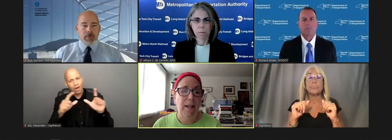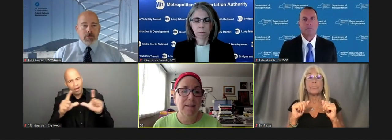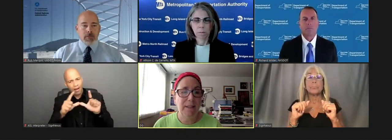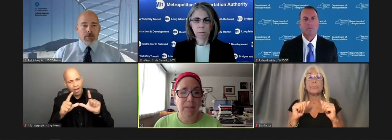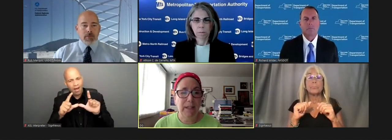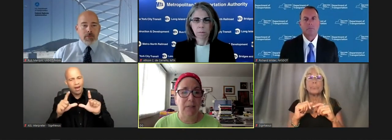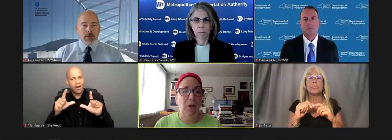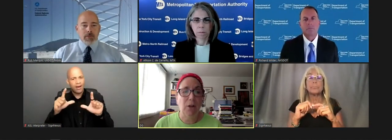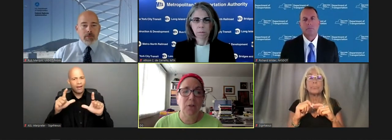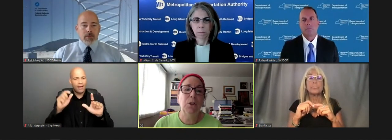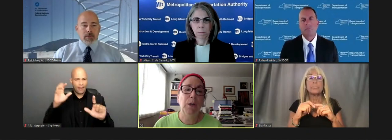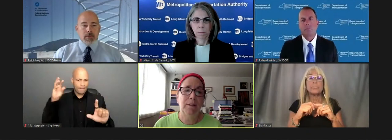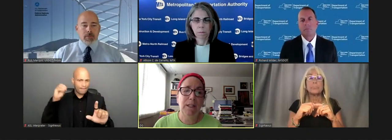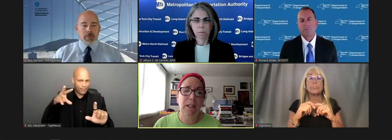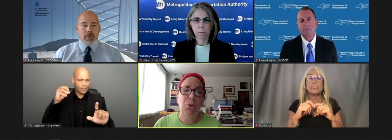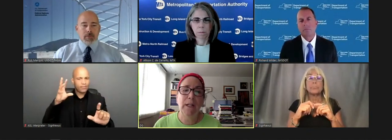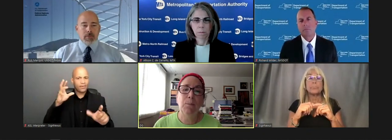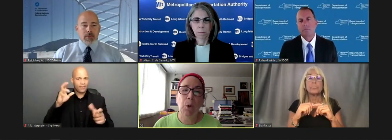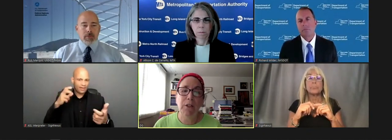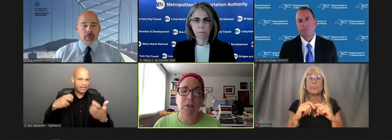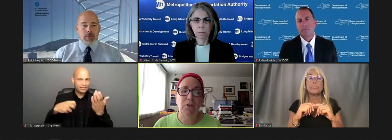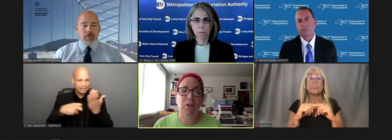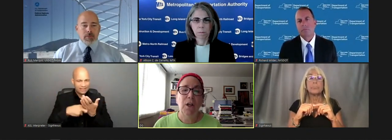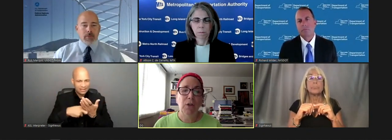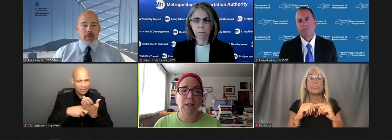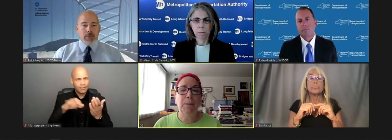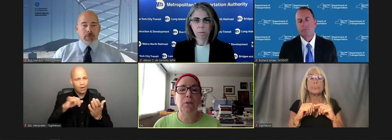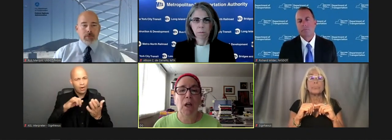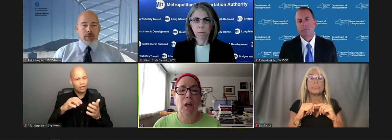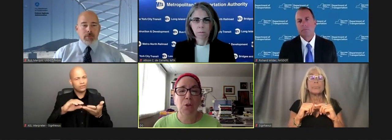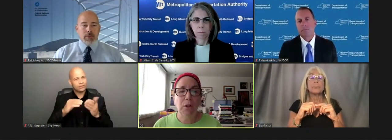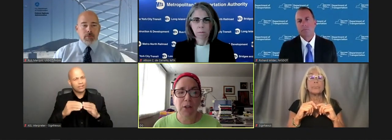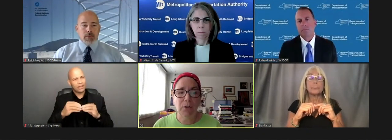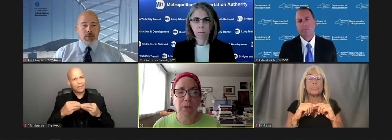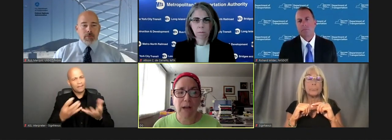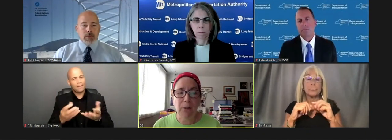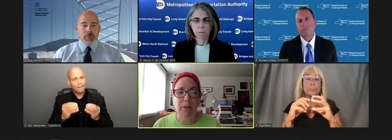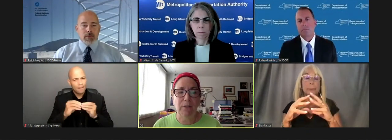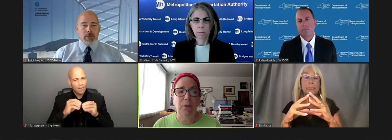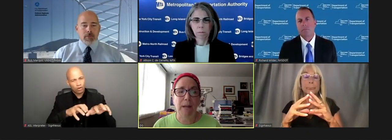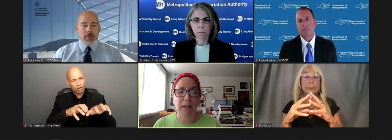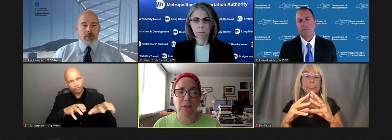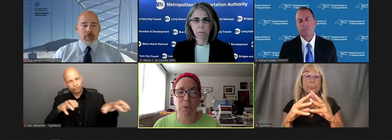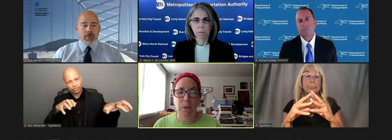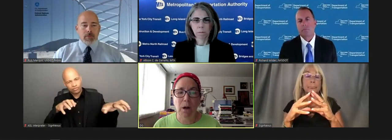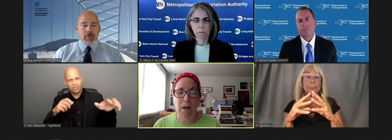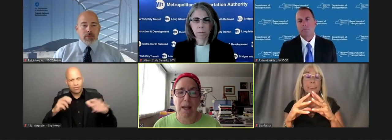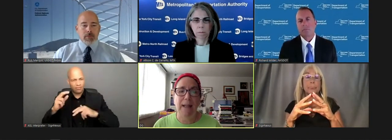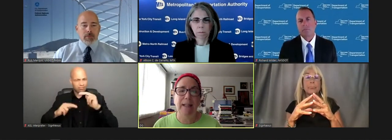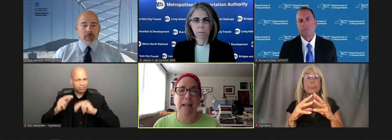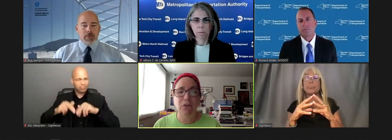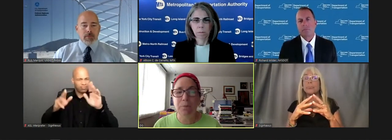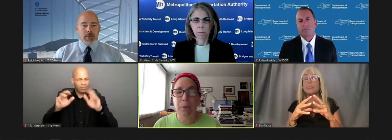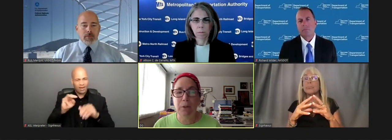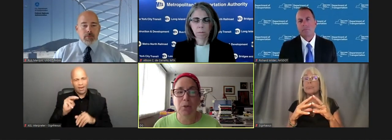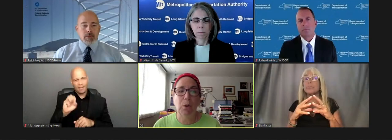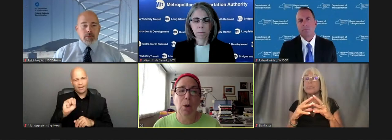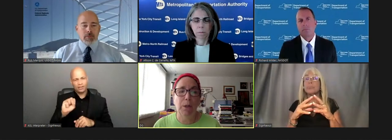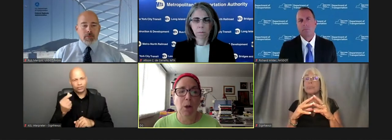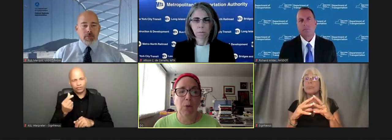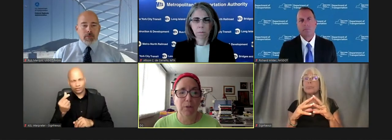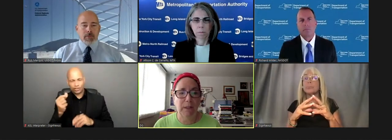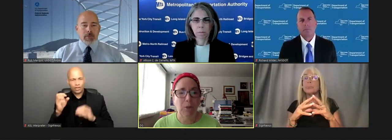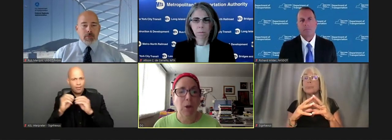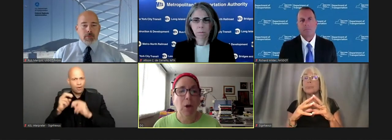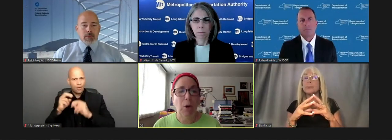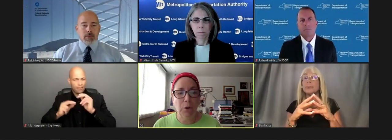cameras and send them tickets also the city is creating more congestion trying to build a new cluster of high-rises near Madison Square Garden adding extra burden to